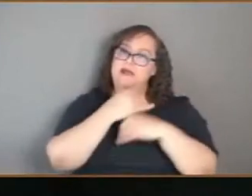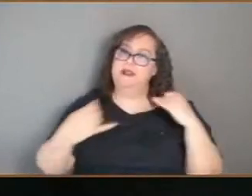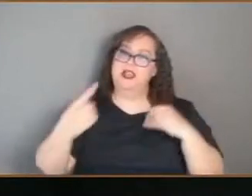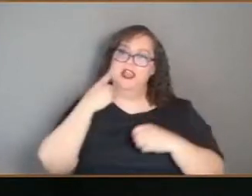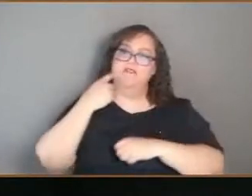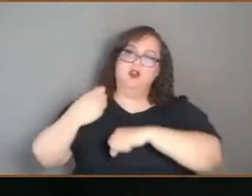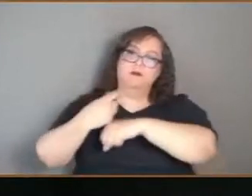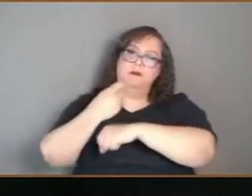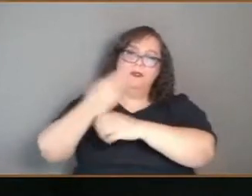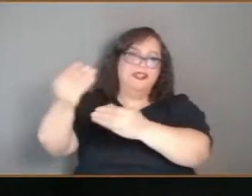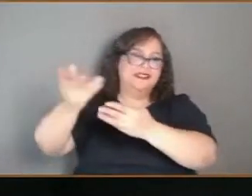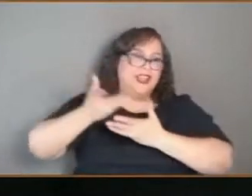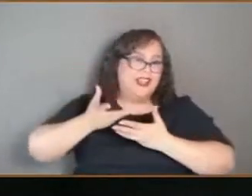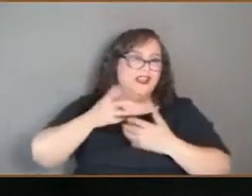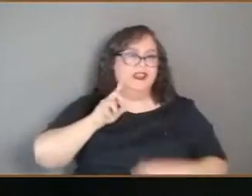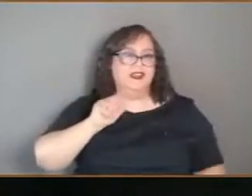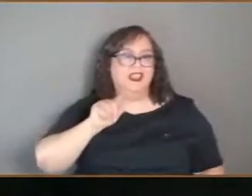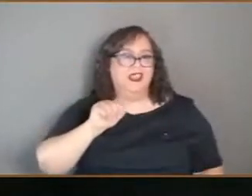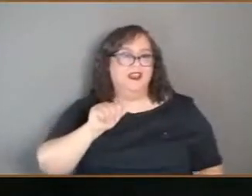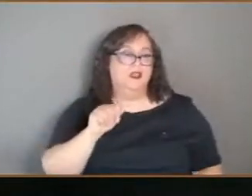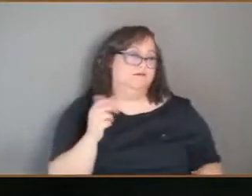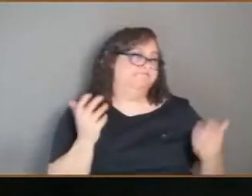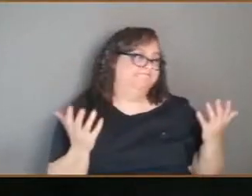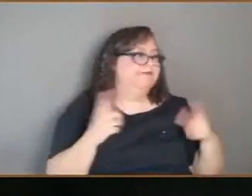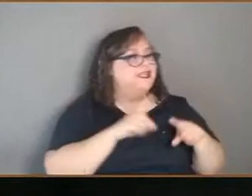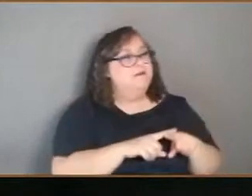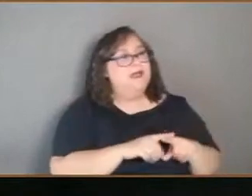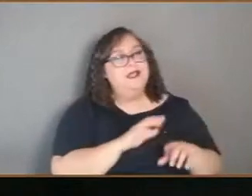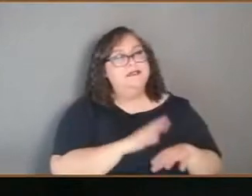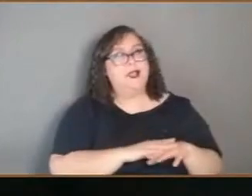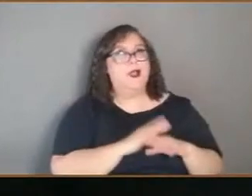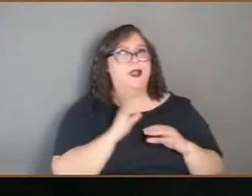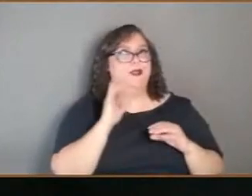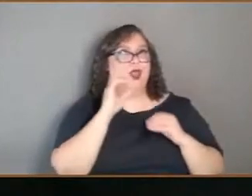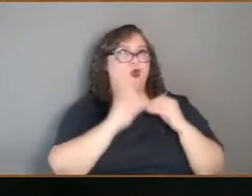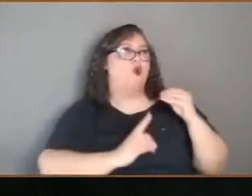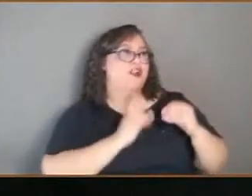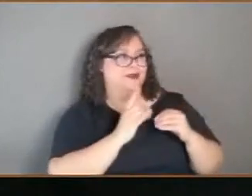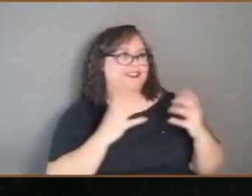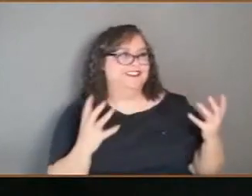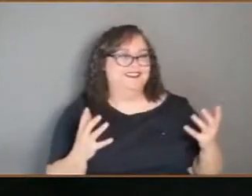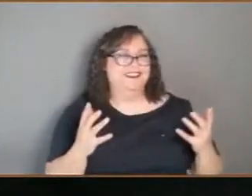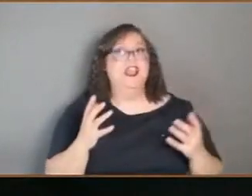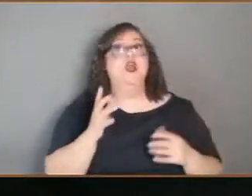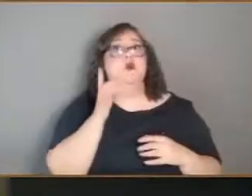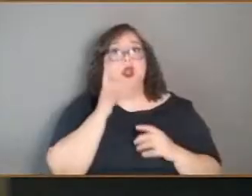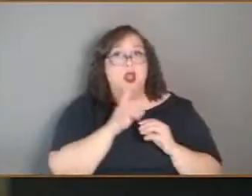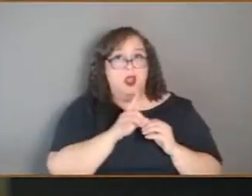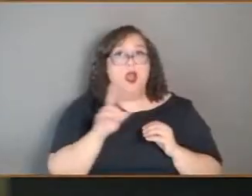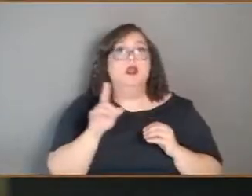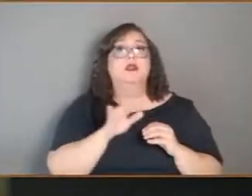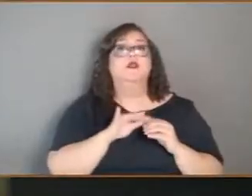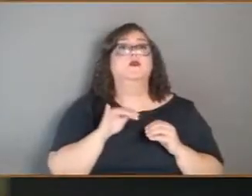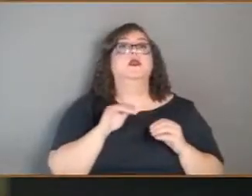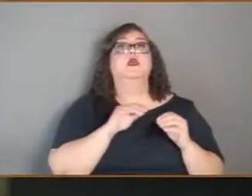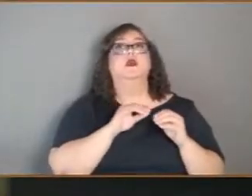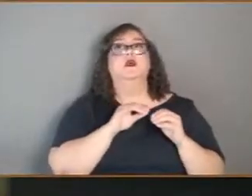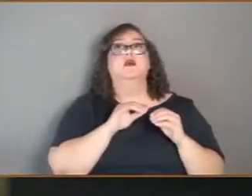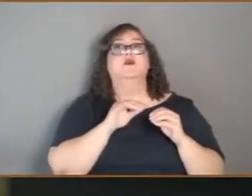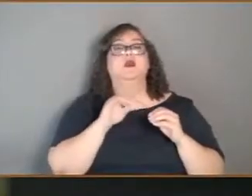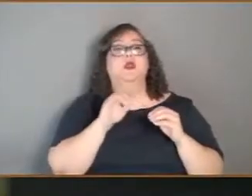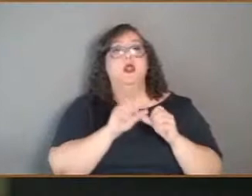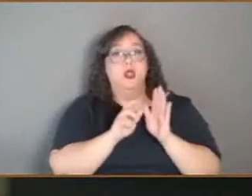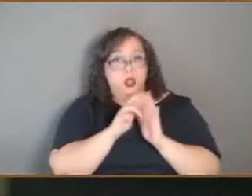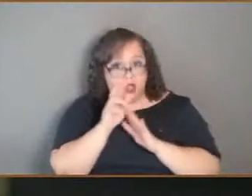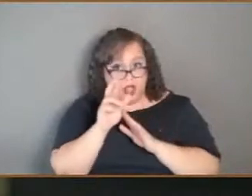back? So the quick answer is it depends where we are in the orbit. So Lucy launches, and then we do 2 Earth gravity assists. So when we're very close to the